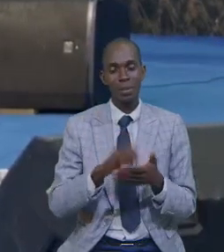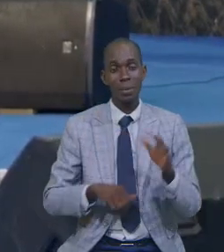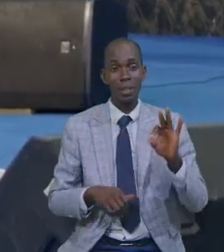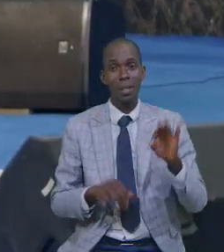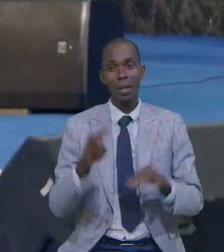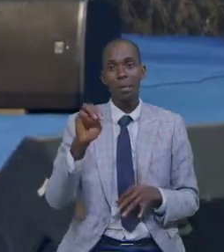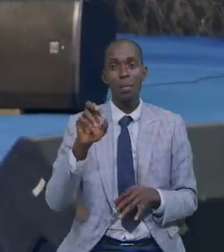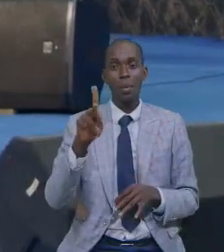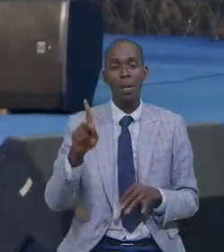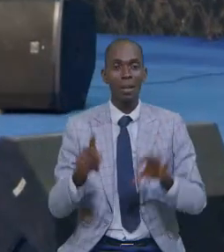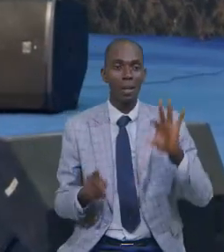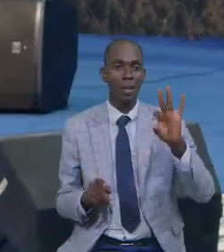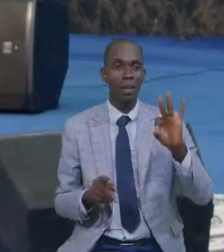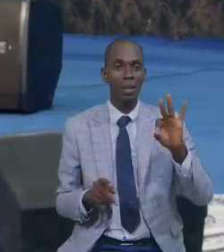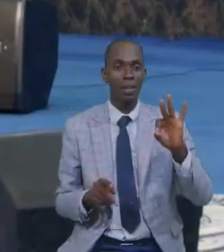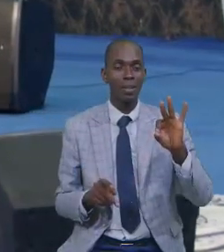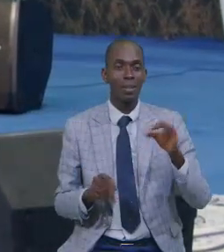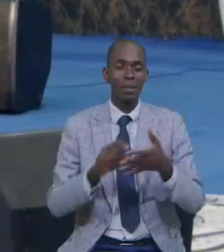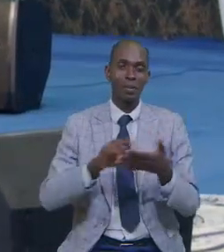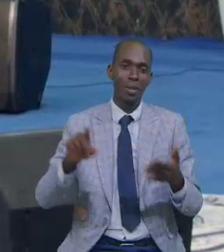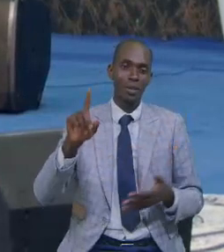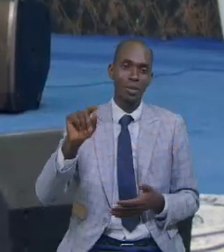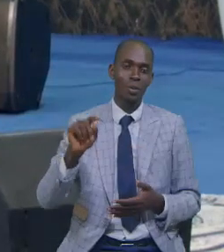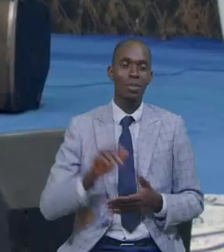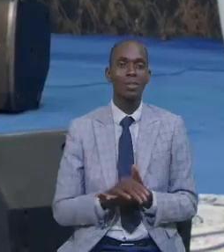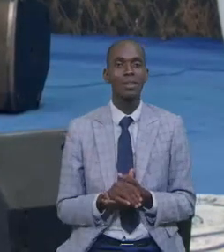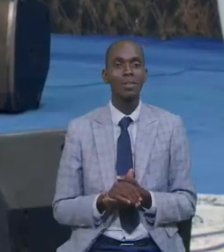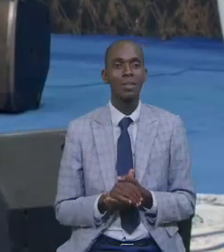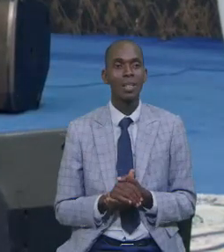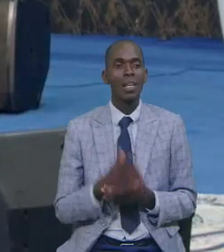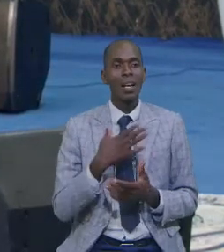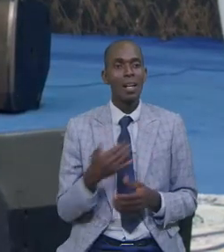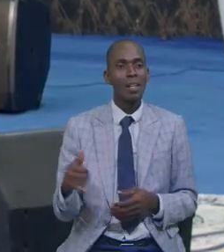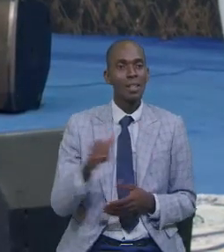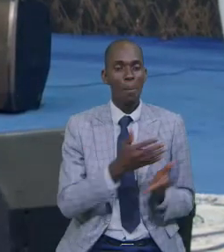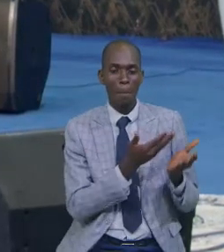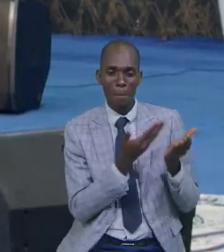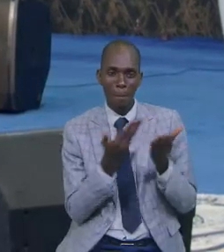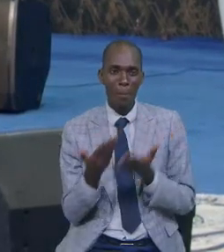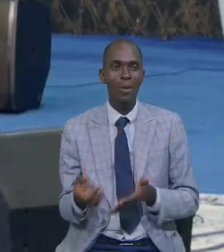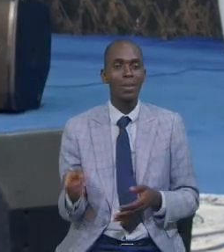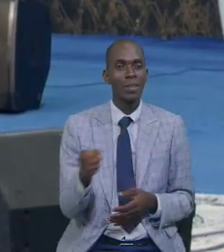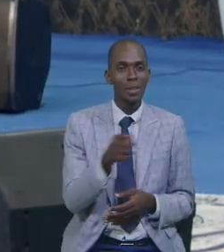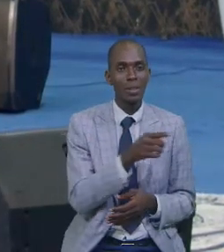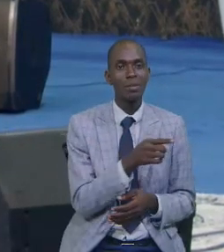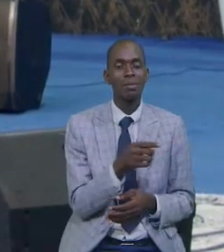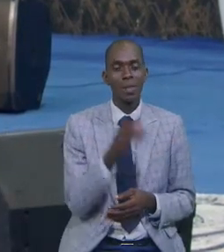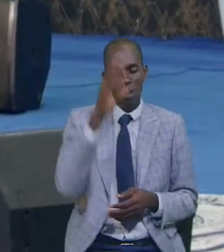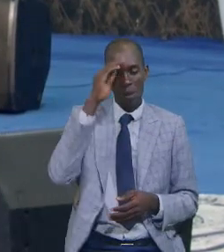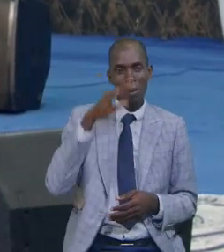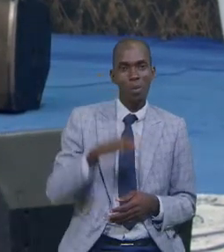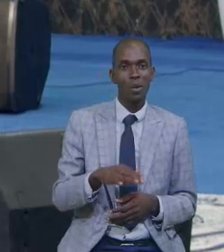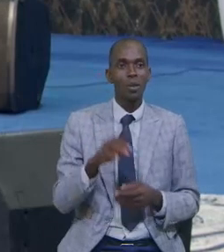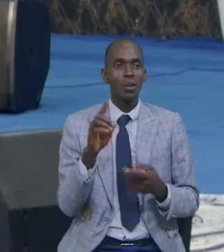chapter 9, verse 20. And they brought him, the boy, unto